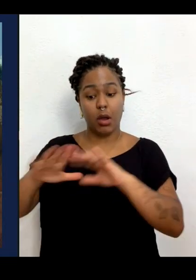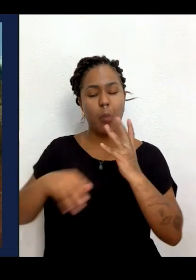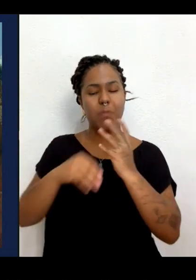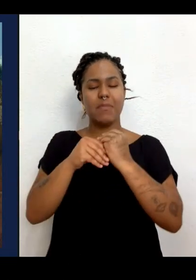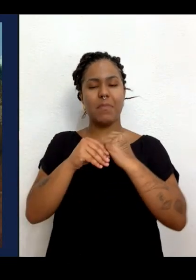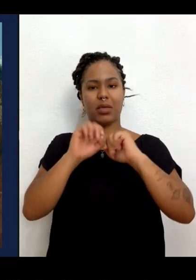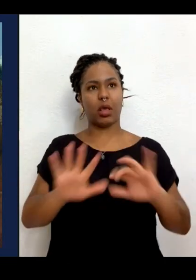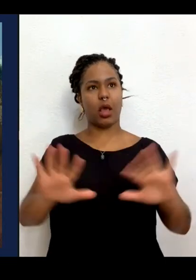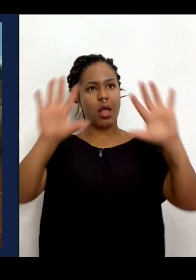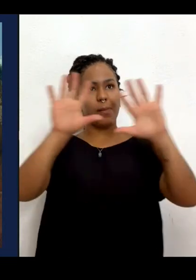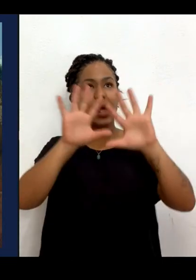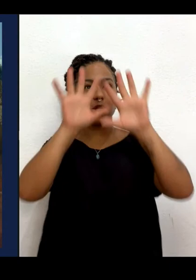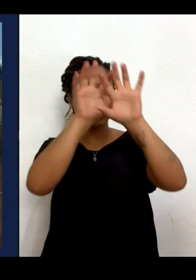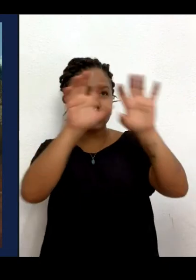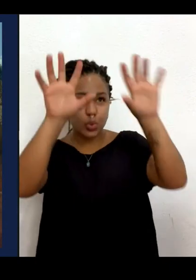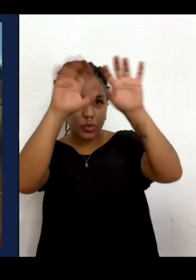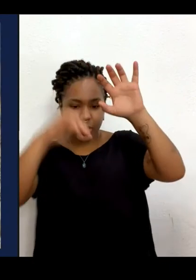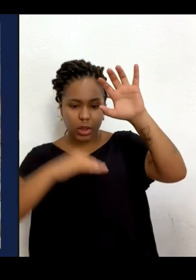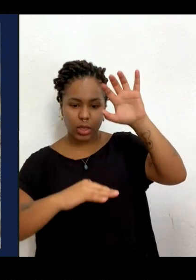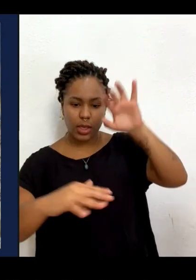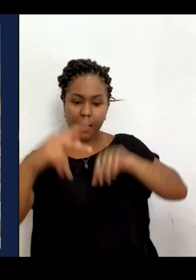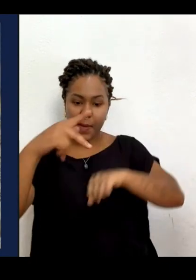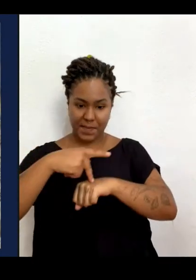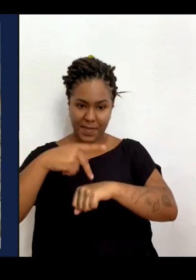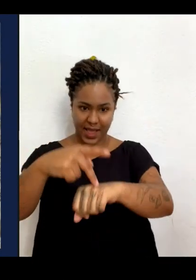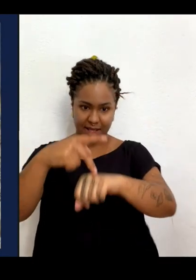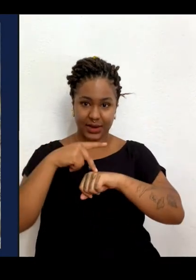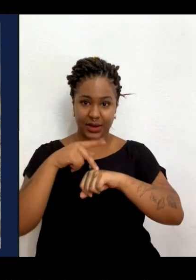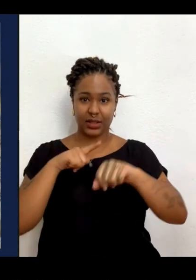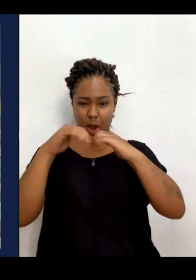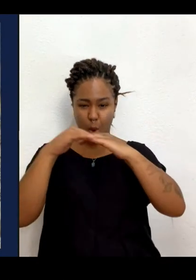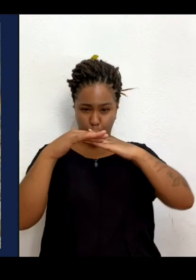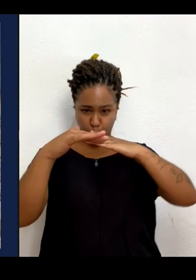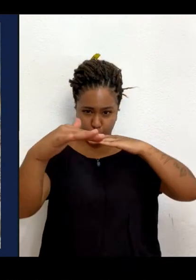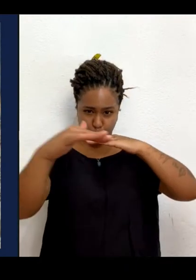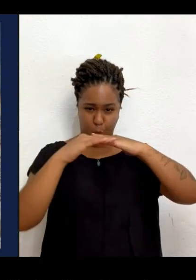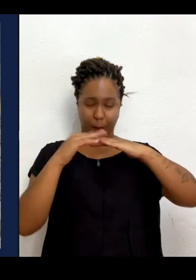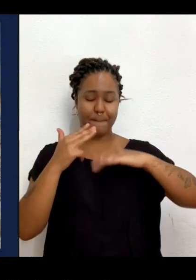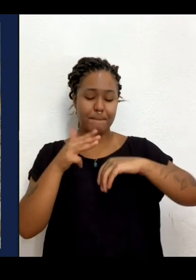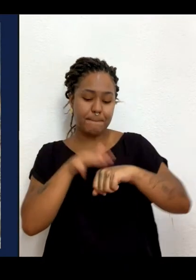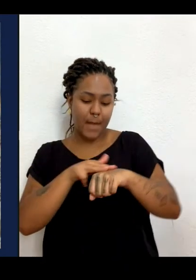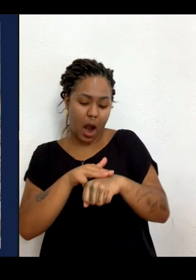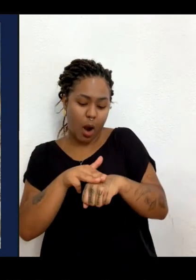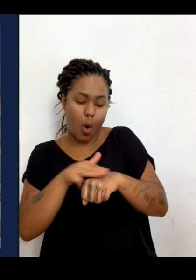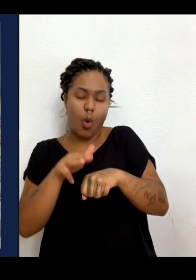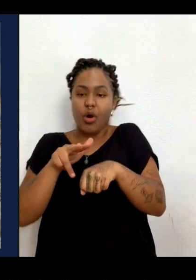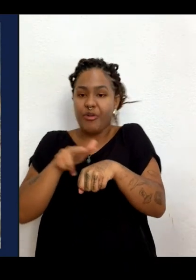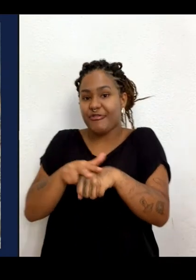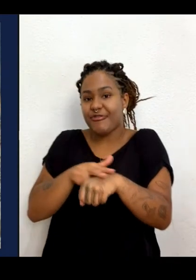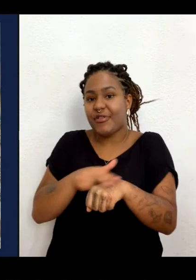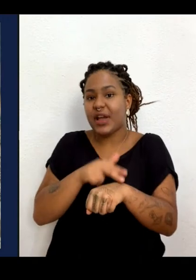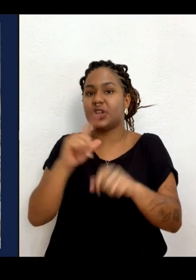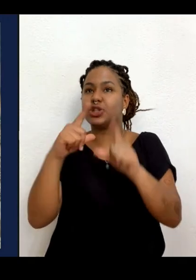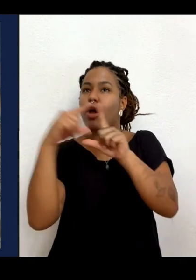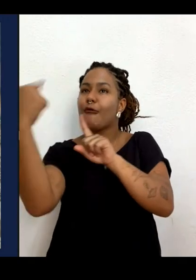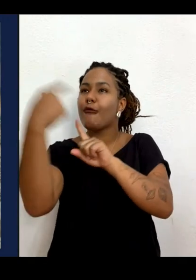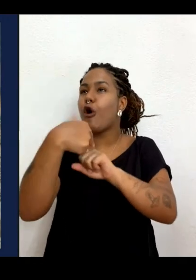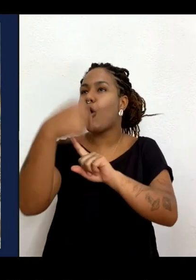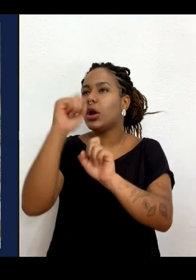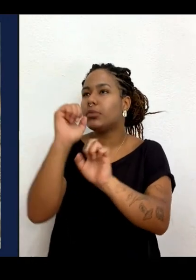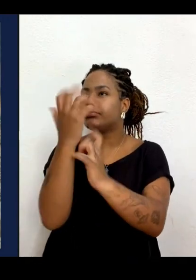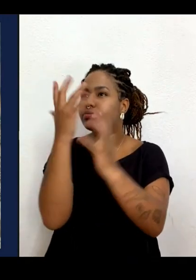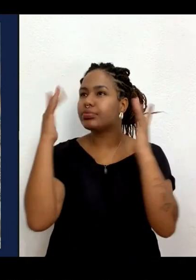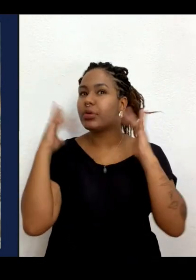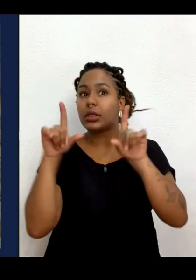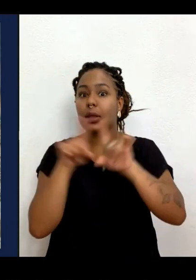dust and foliage there was a strange bone-like structure that defined the film's relationship to